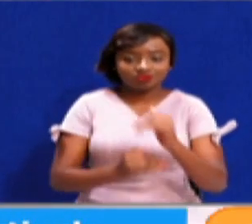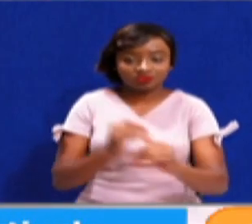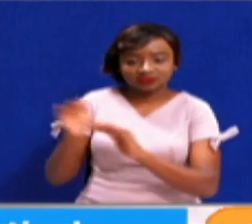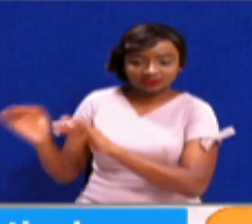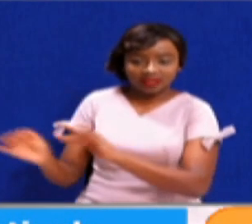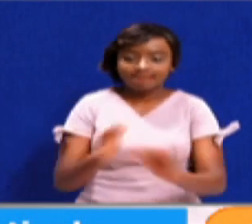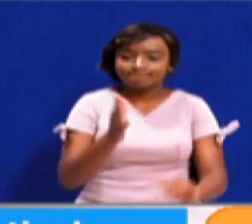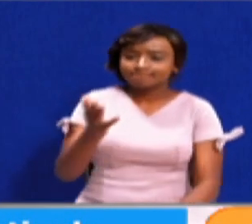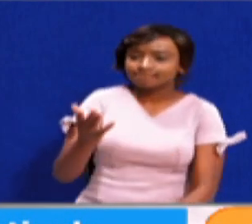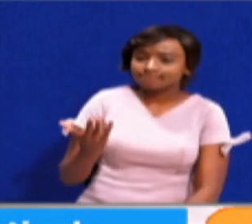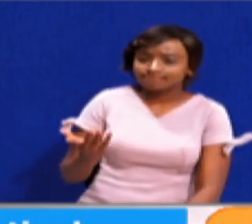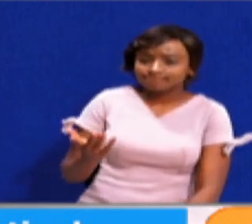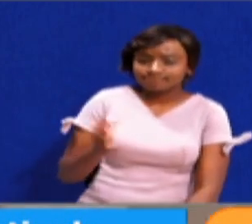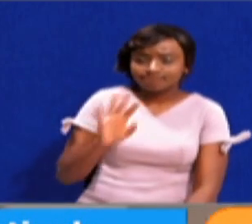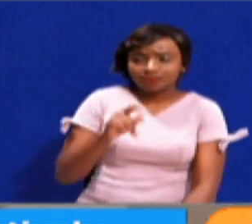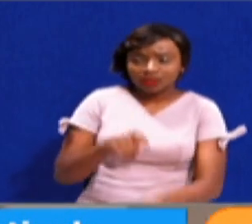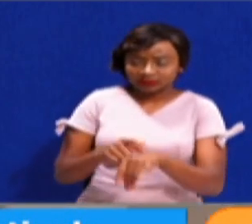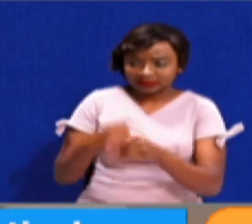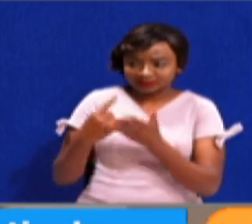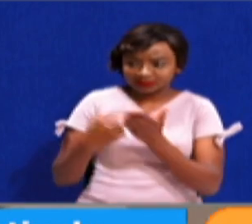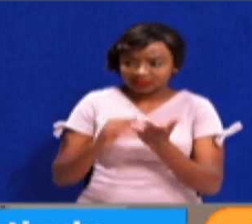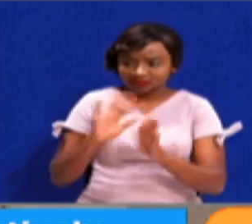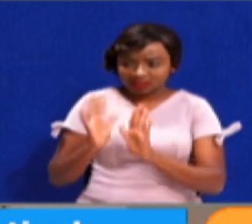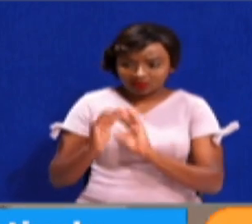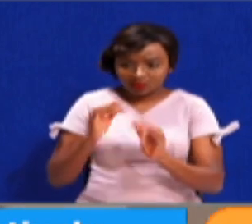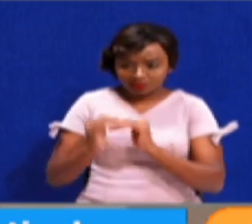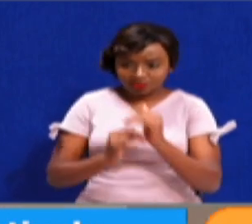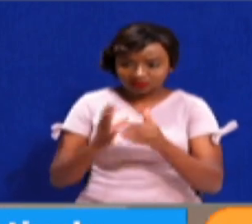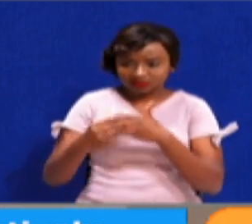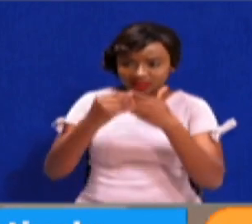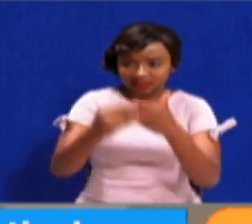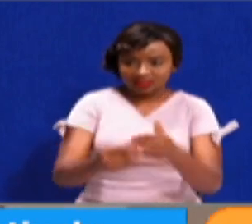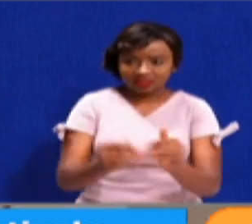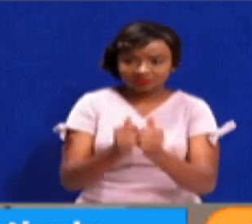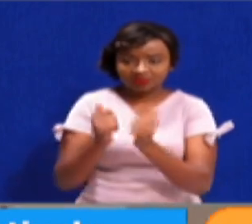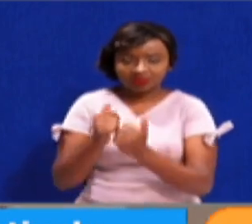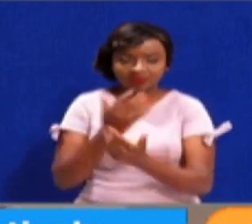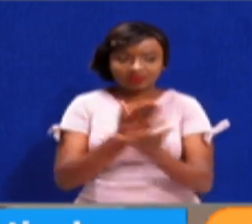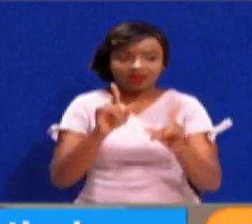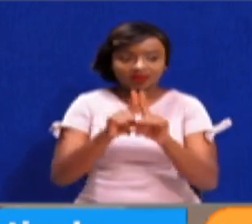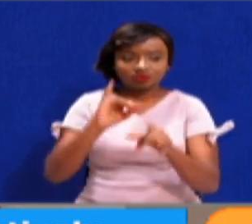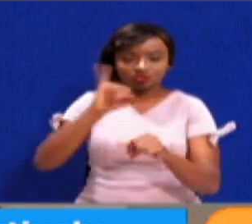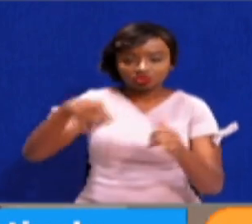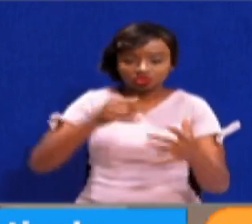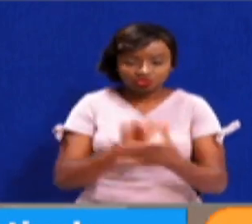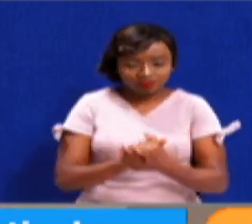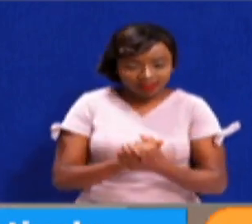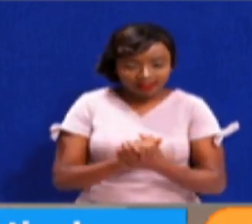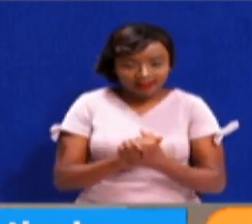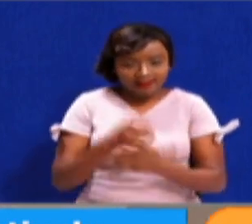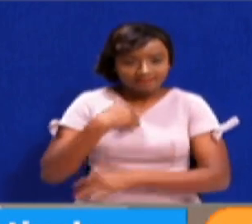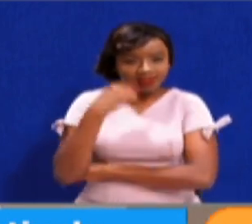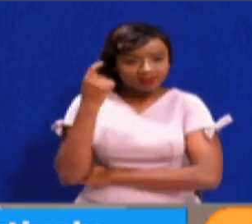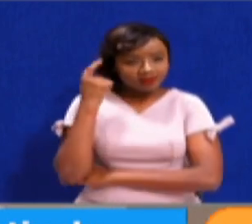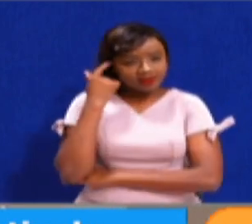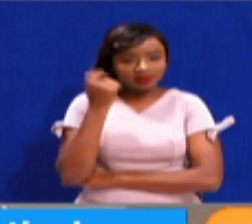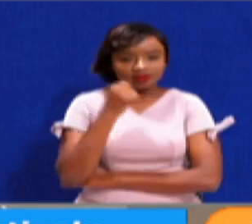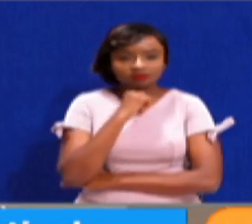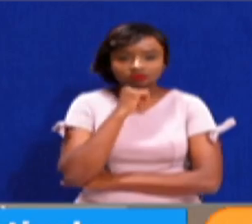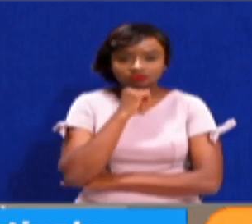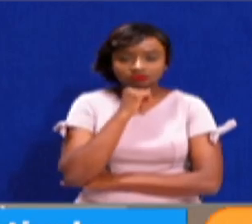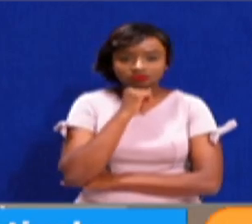you... Yes, talking about formulas and leadership in the House and Jubilee, thinking about the silence